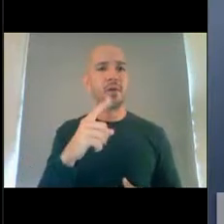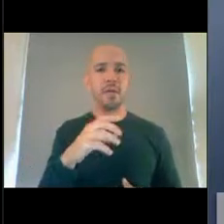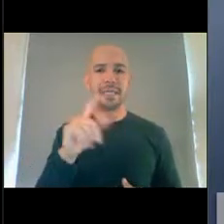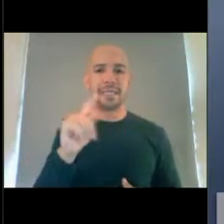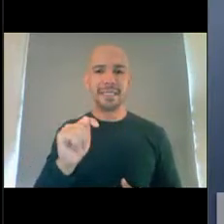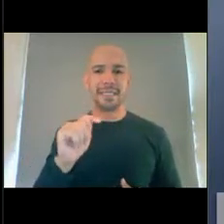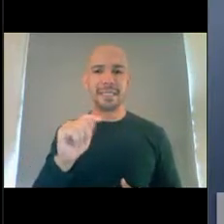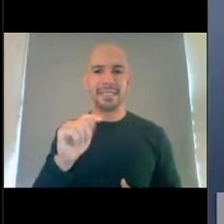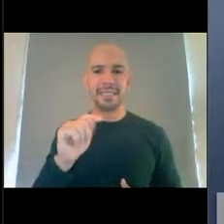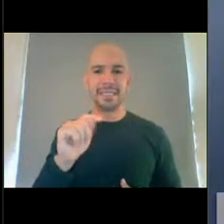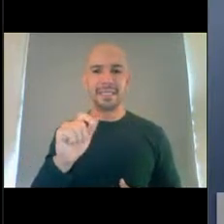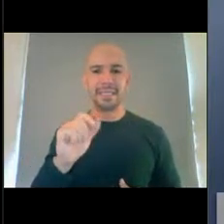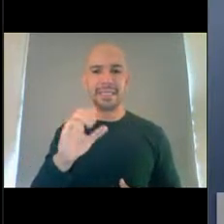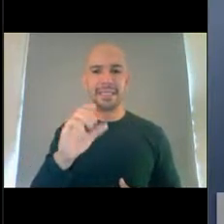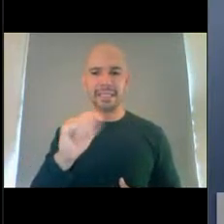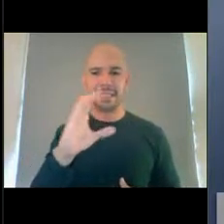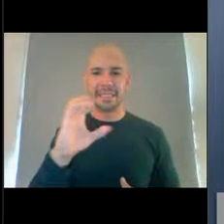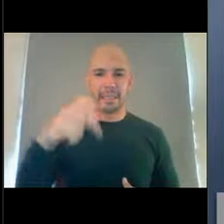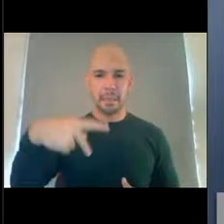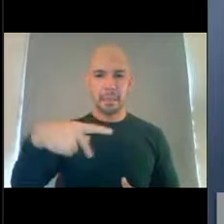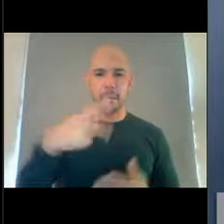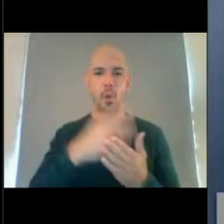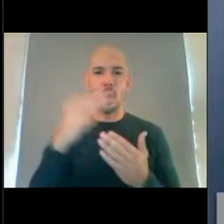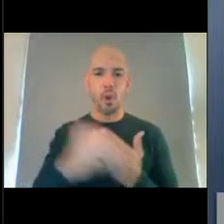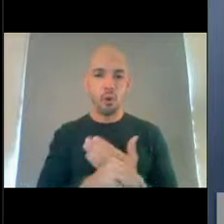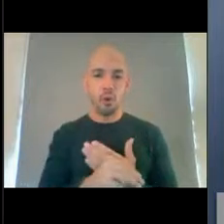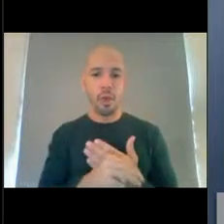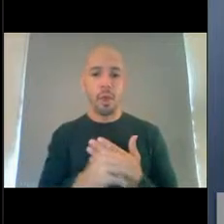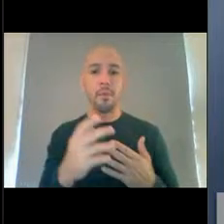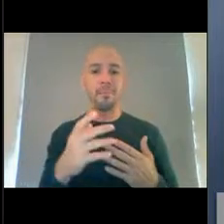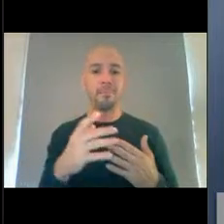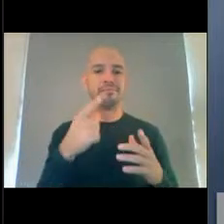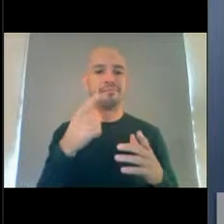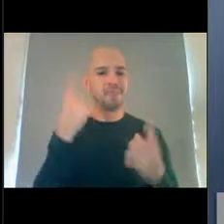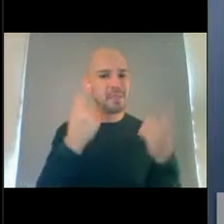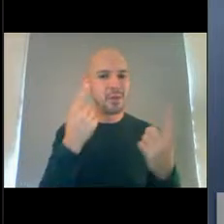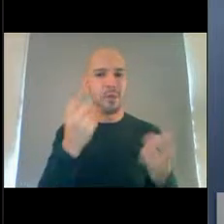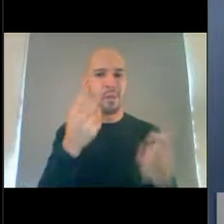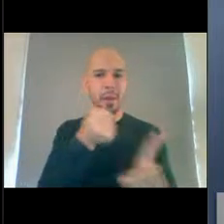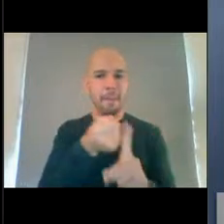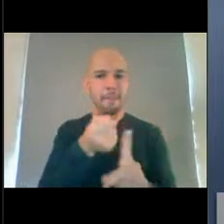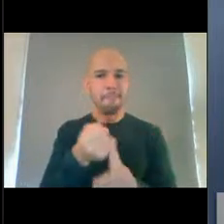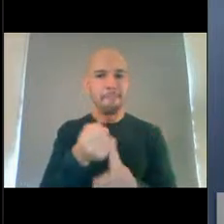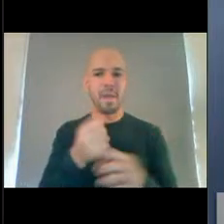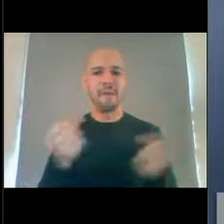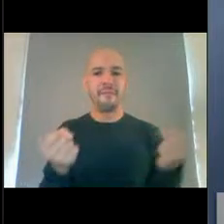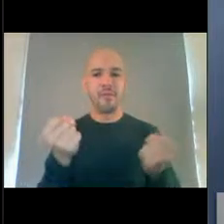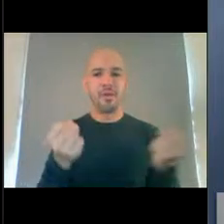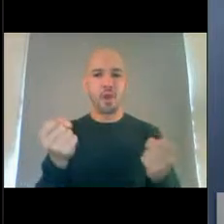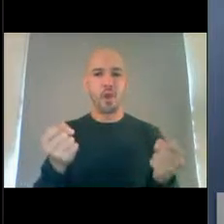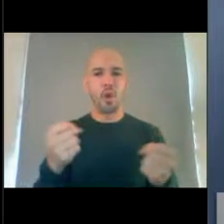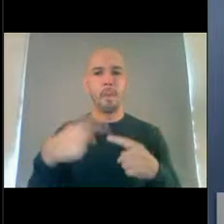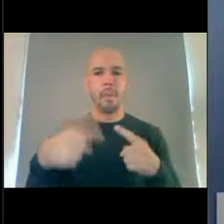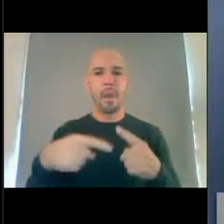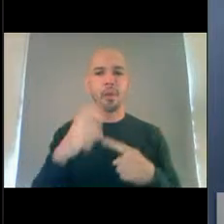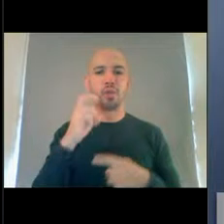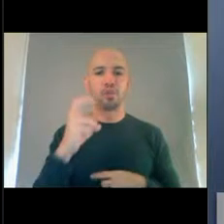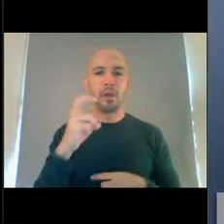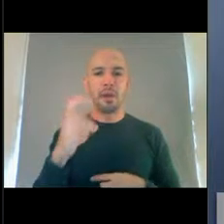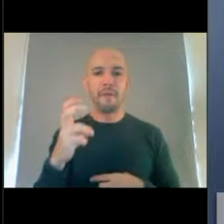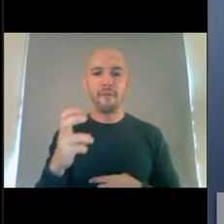its impacts on vehicle miles traveled tsub currently funds the highest amount of vmt increasing projects out of all sb1 funding